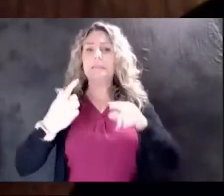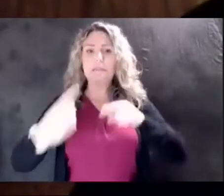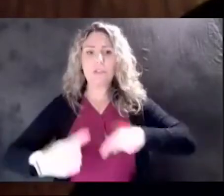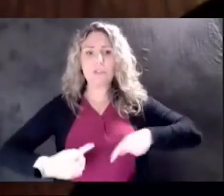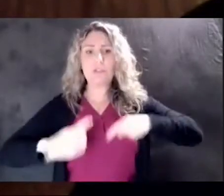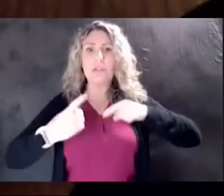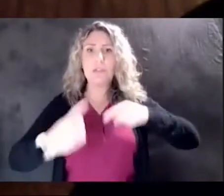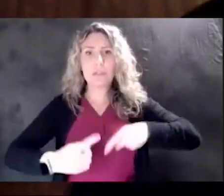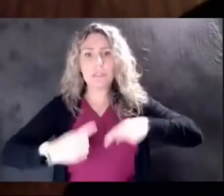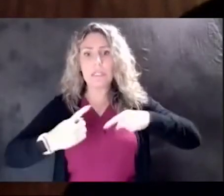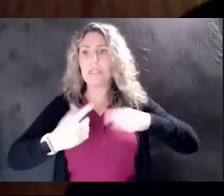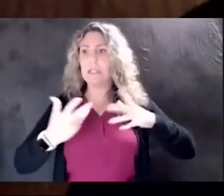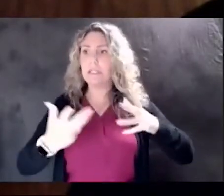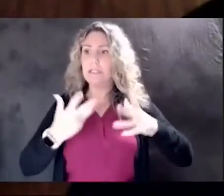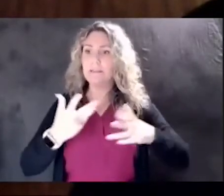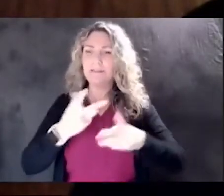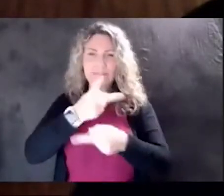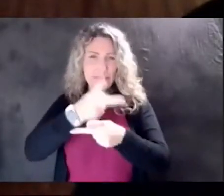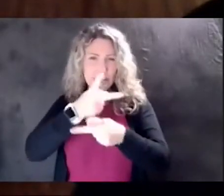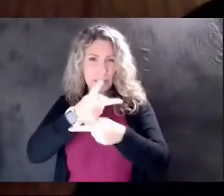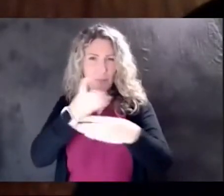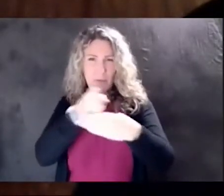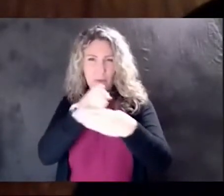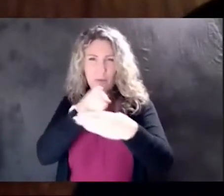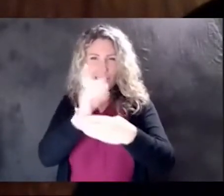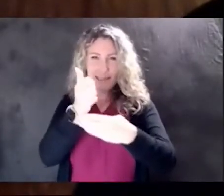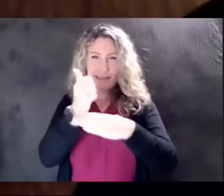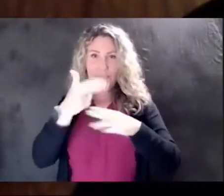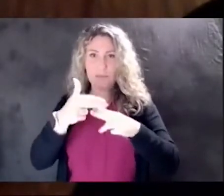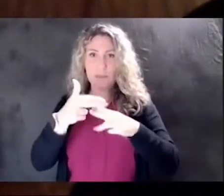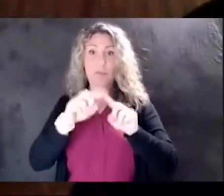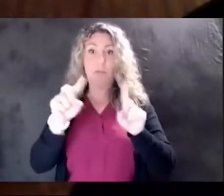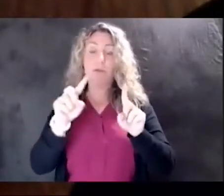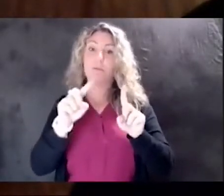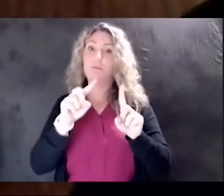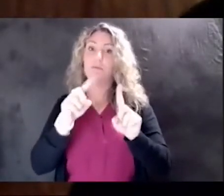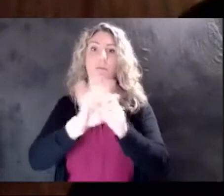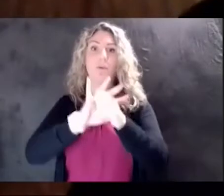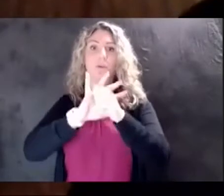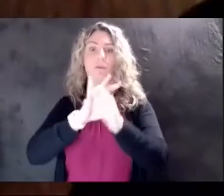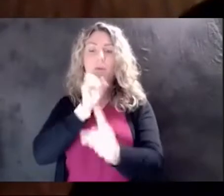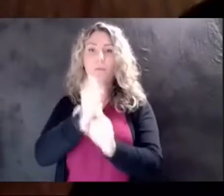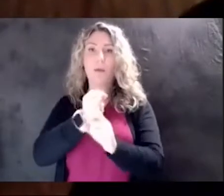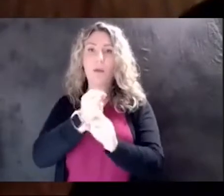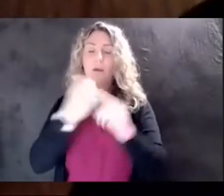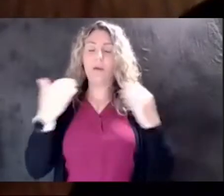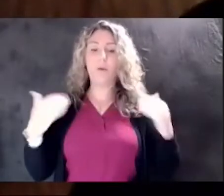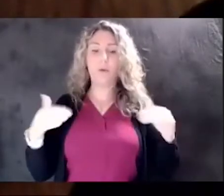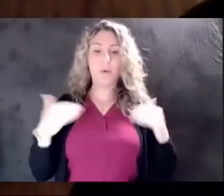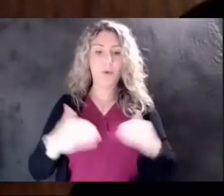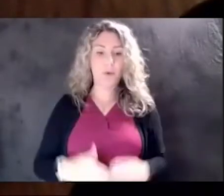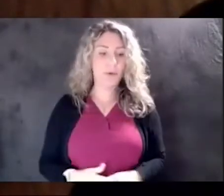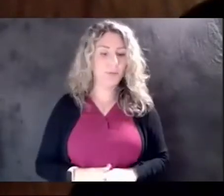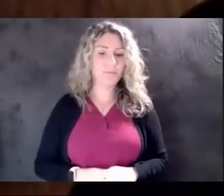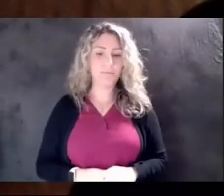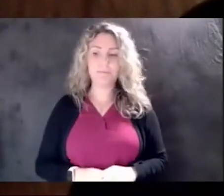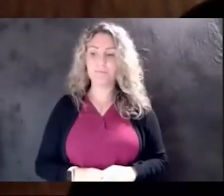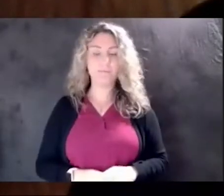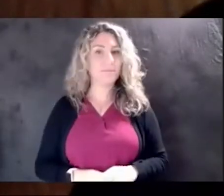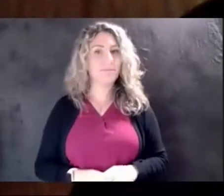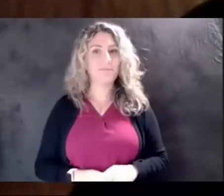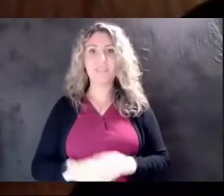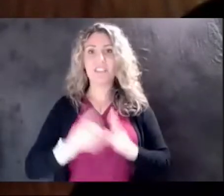keep it in that range. But once the pandemic hit, it was it just